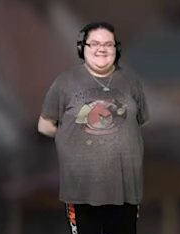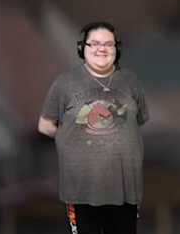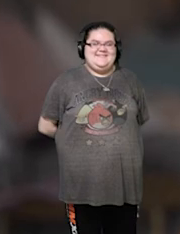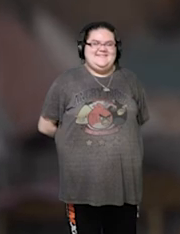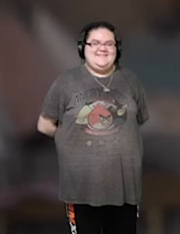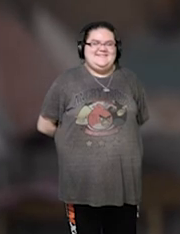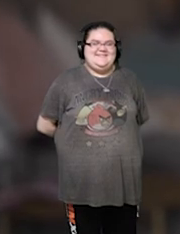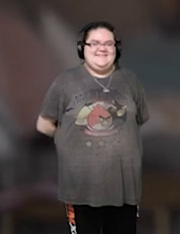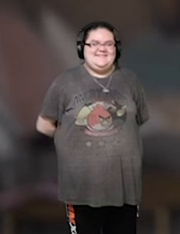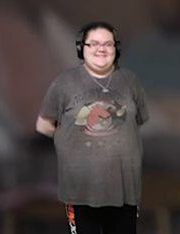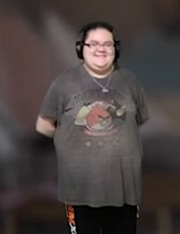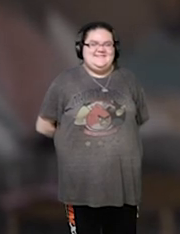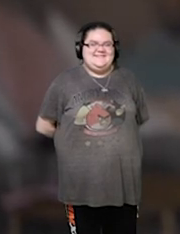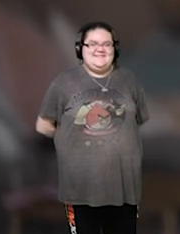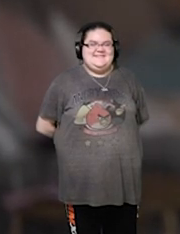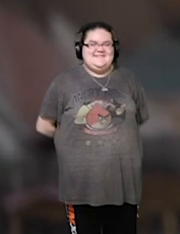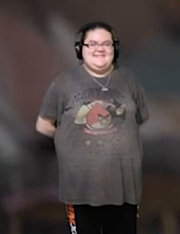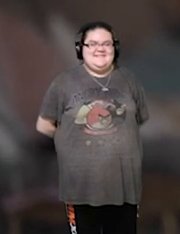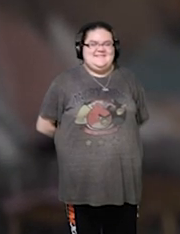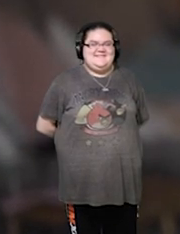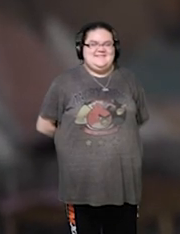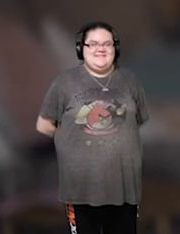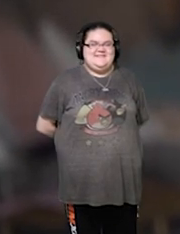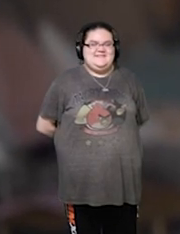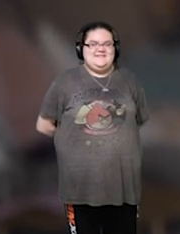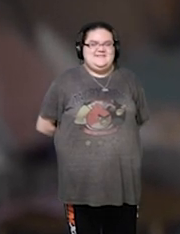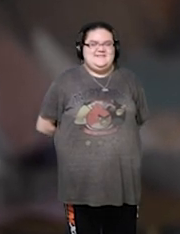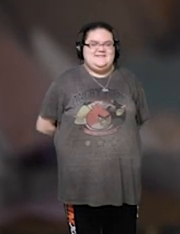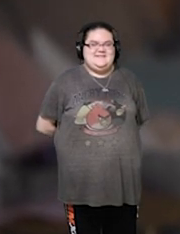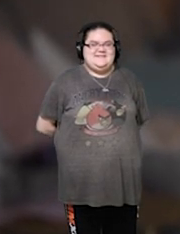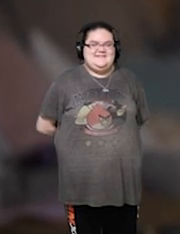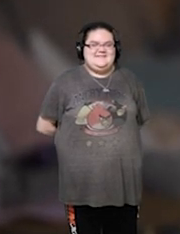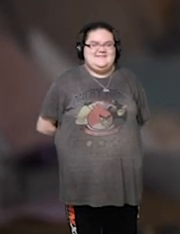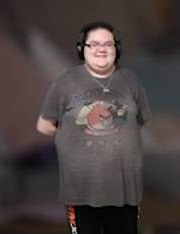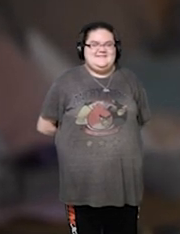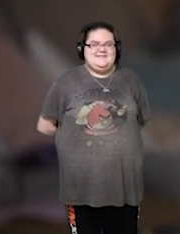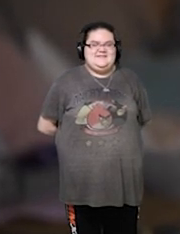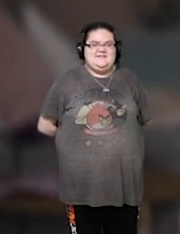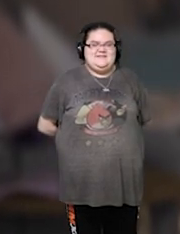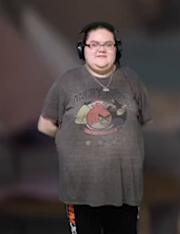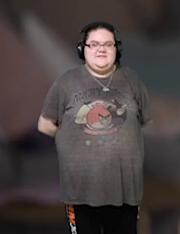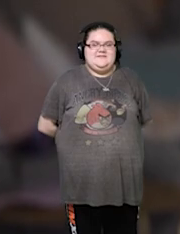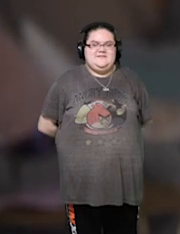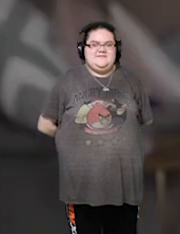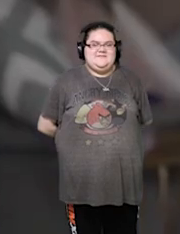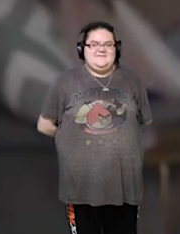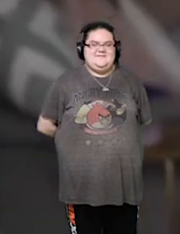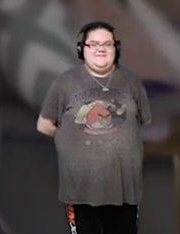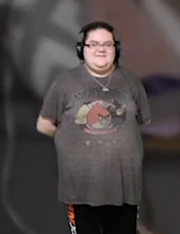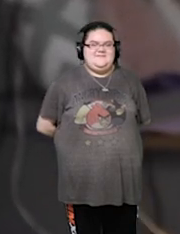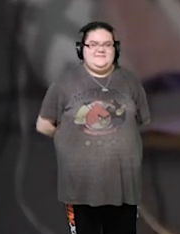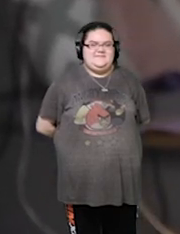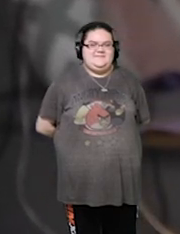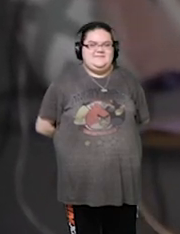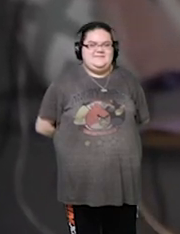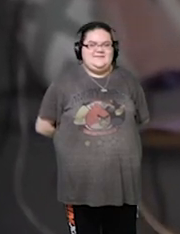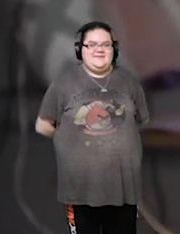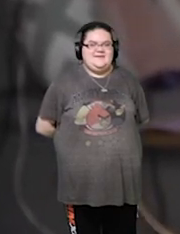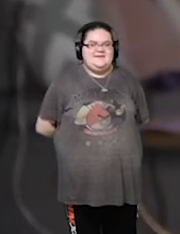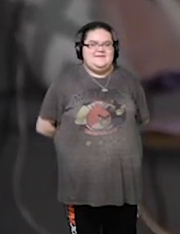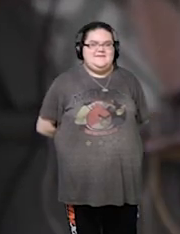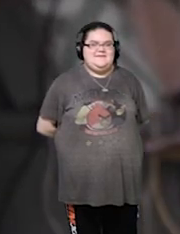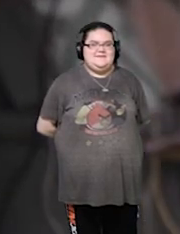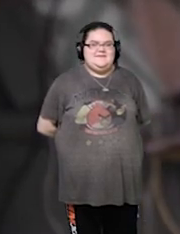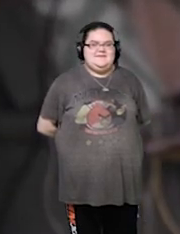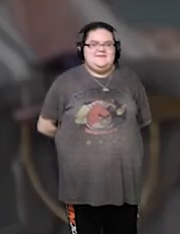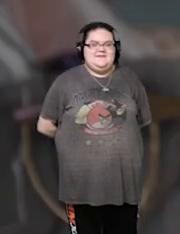off. Lancôme Générique Repair. No. Générique Repair. Repair? No, thank you. So this is like probably 60 quid? 50